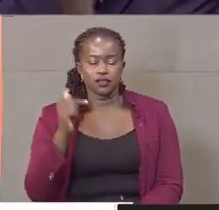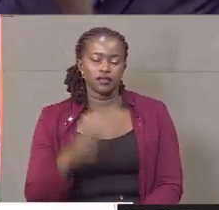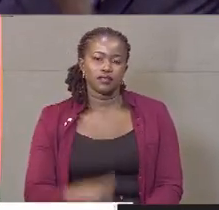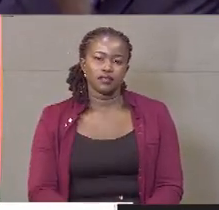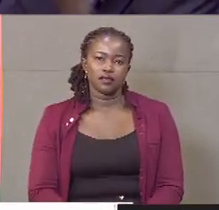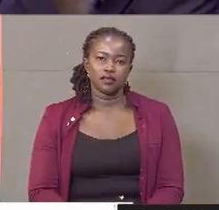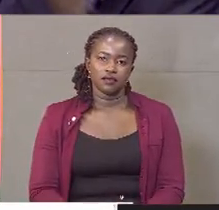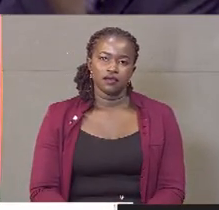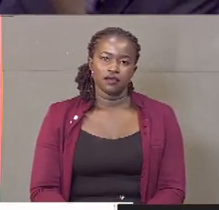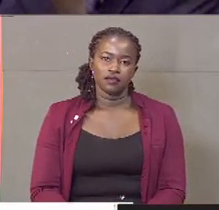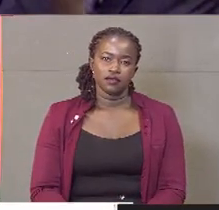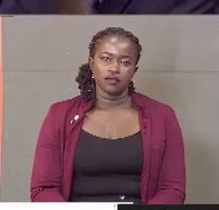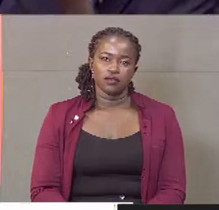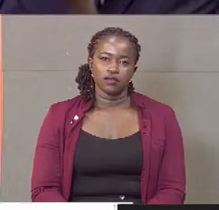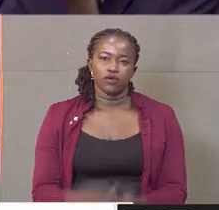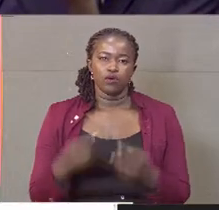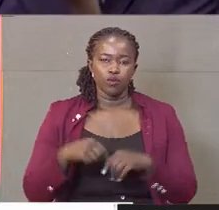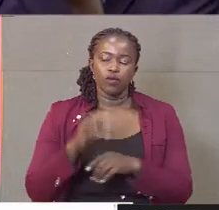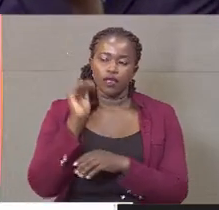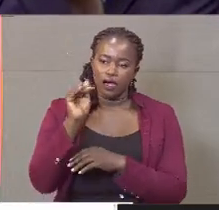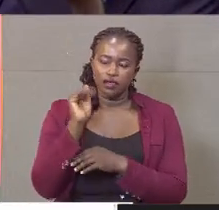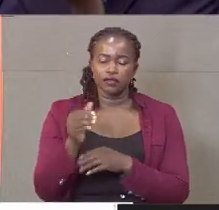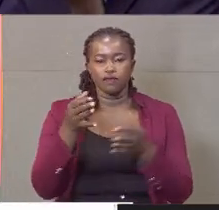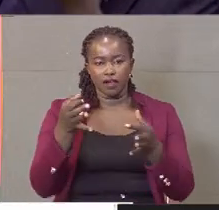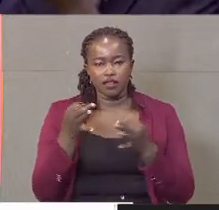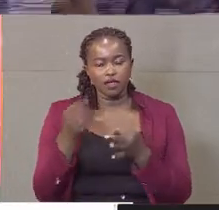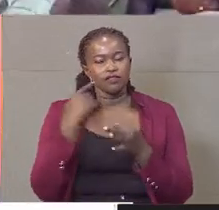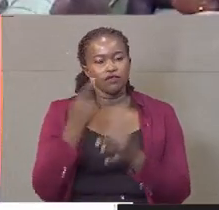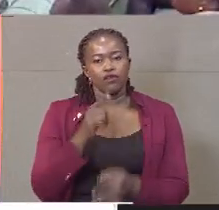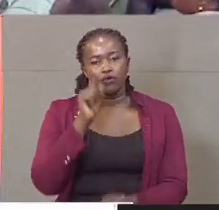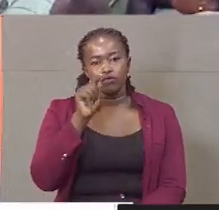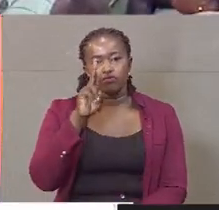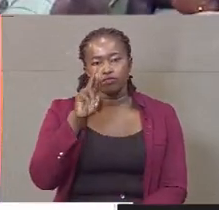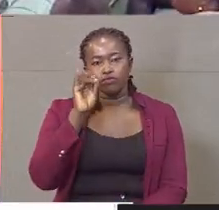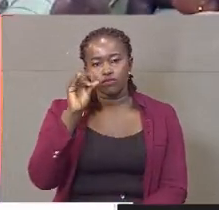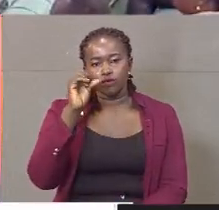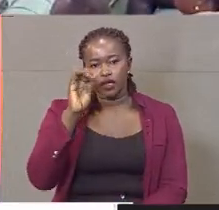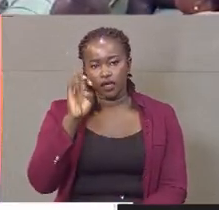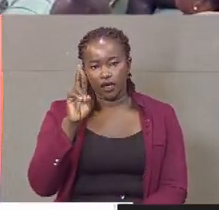We are asking Finance for a trigger.